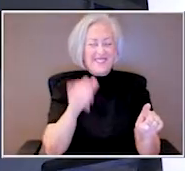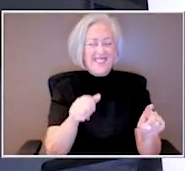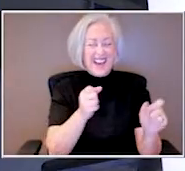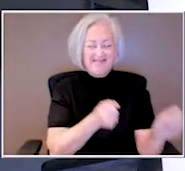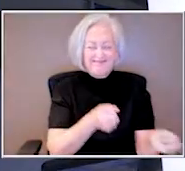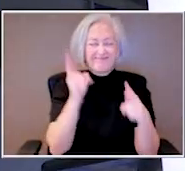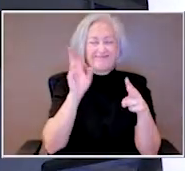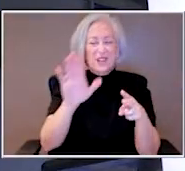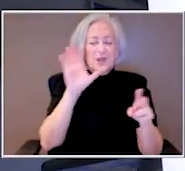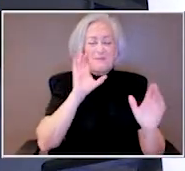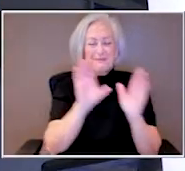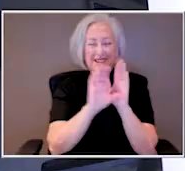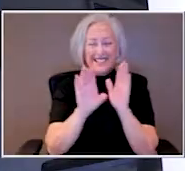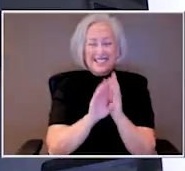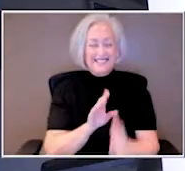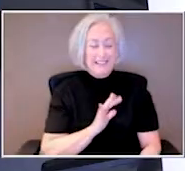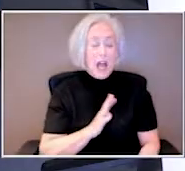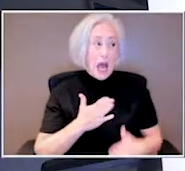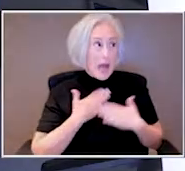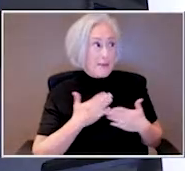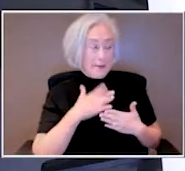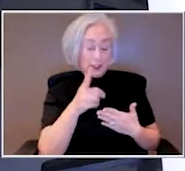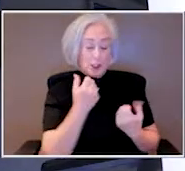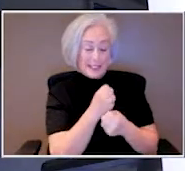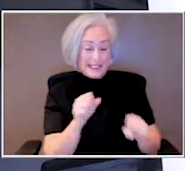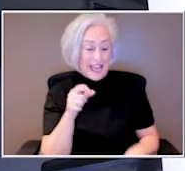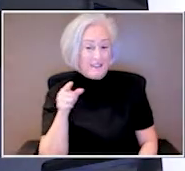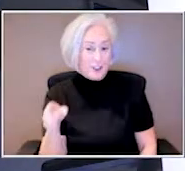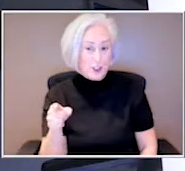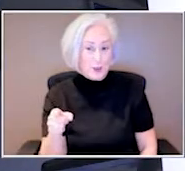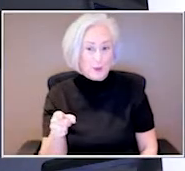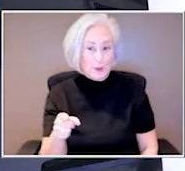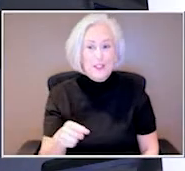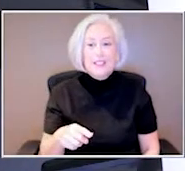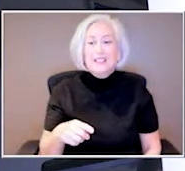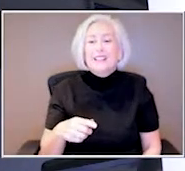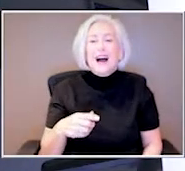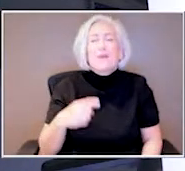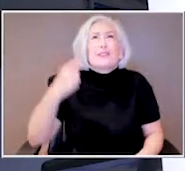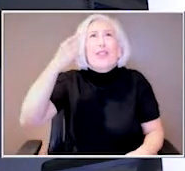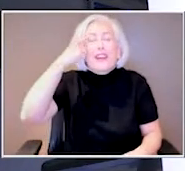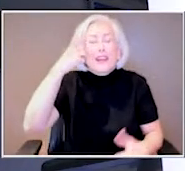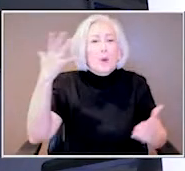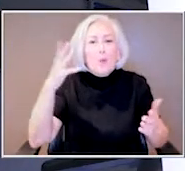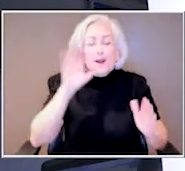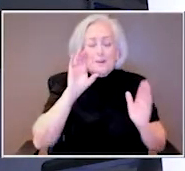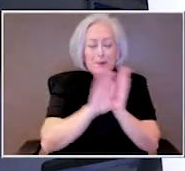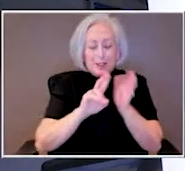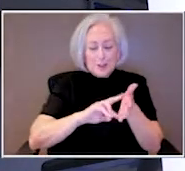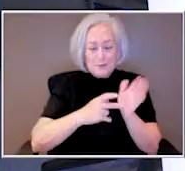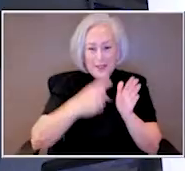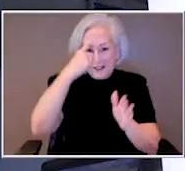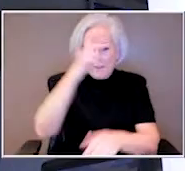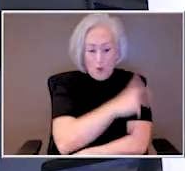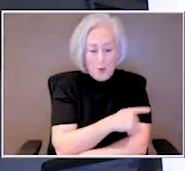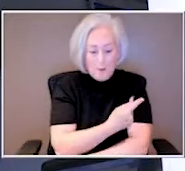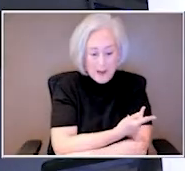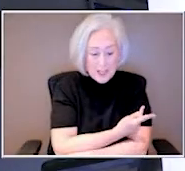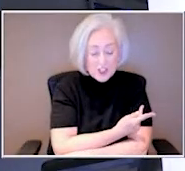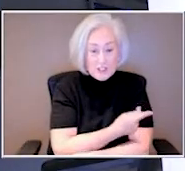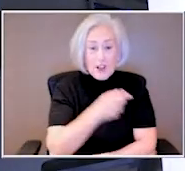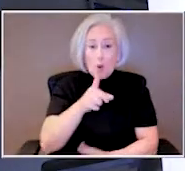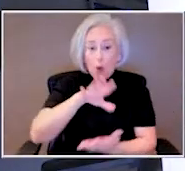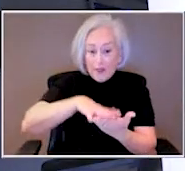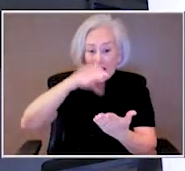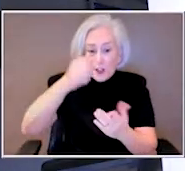that. Because I was going to say, what do these pictures mean to patients? And I think you just answered it, Kim, especially when they learn where they came from. These are from a patient out